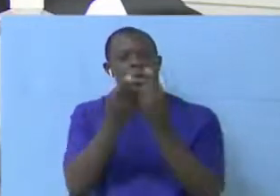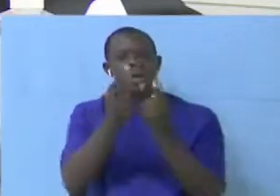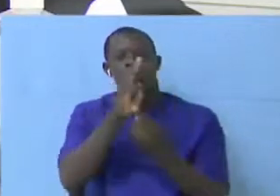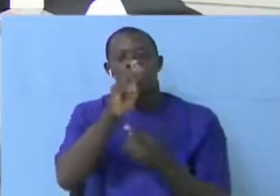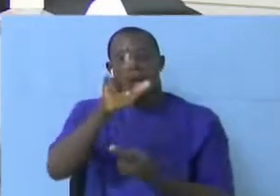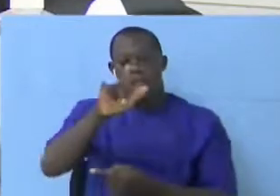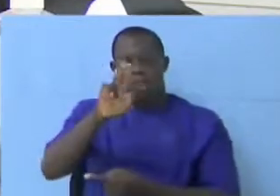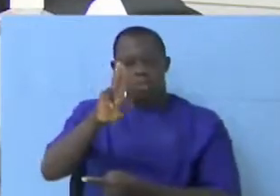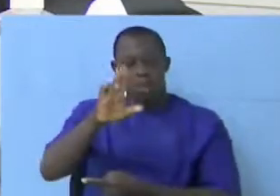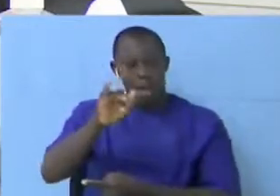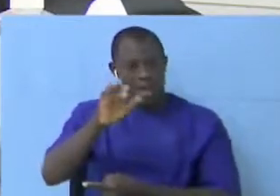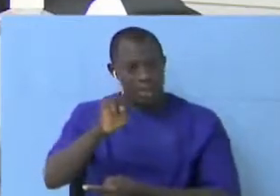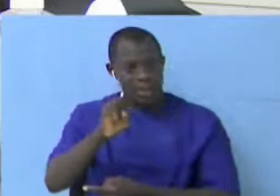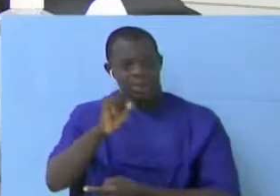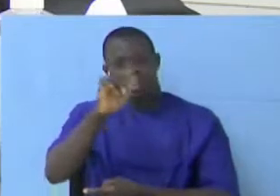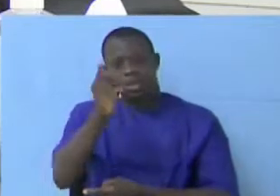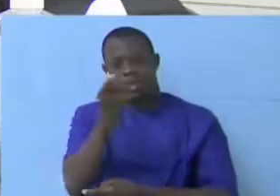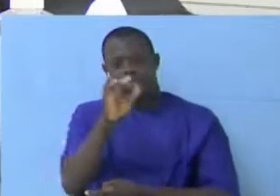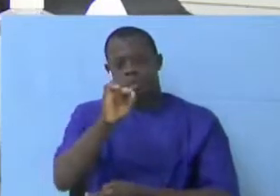Director General was Senku